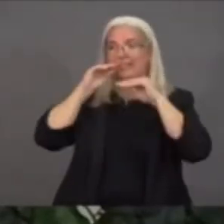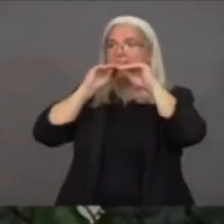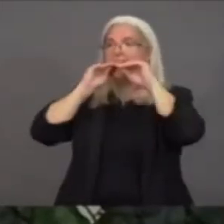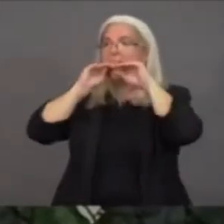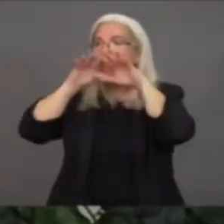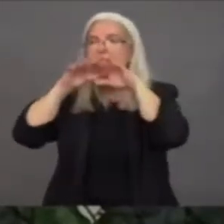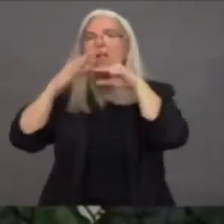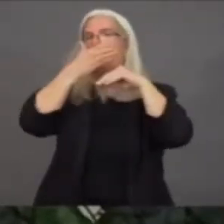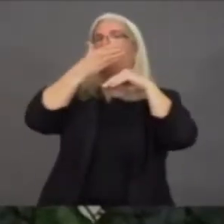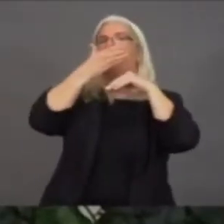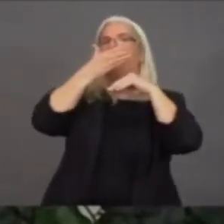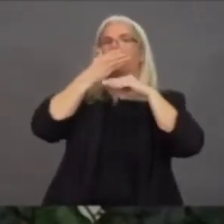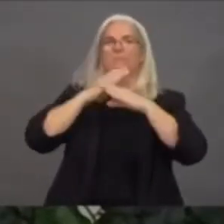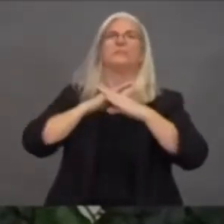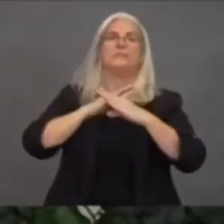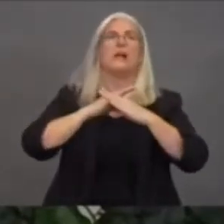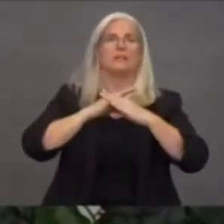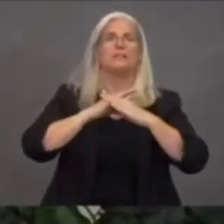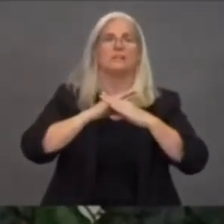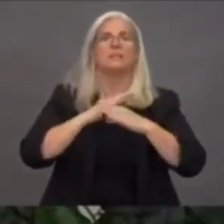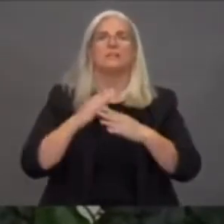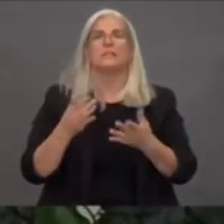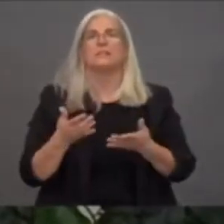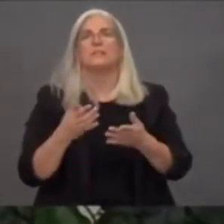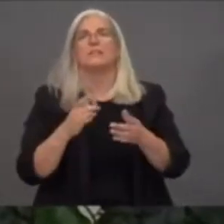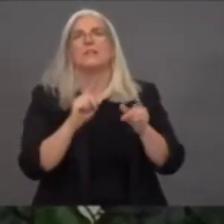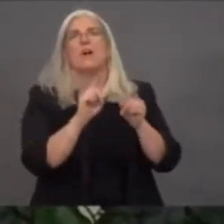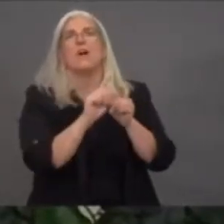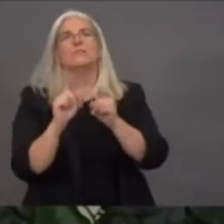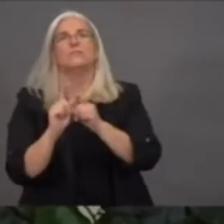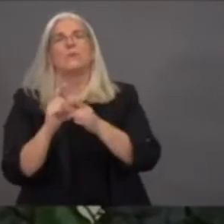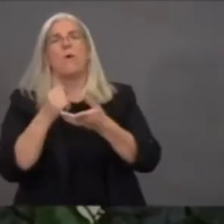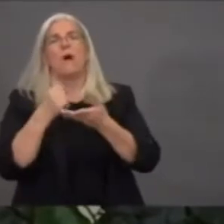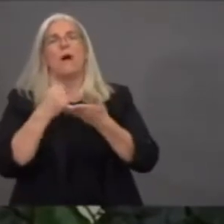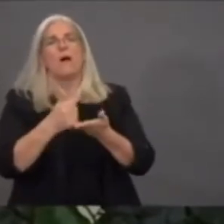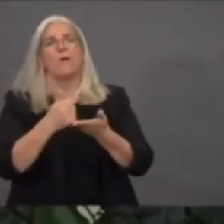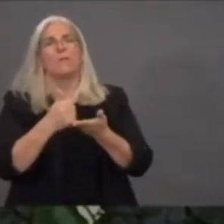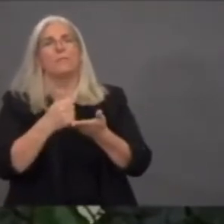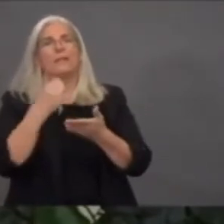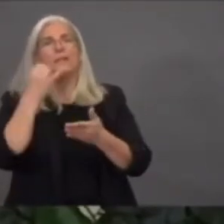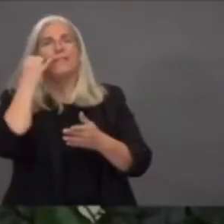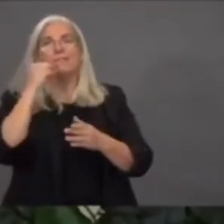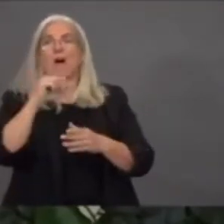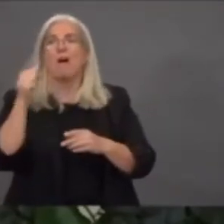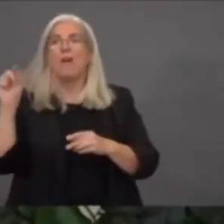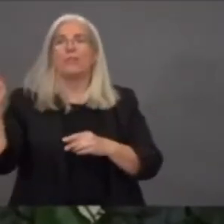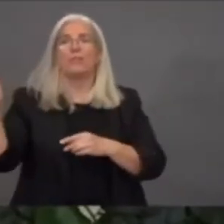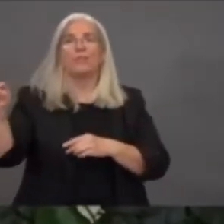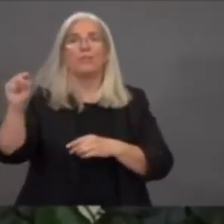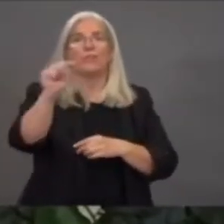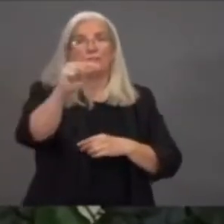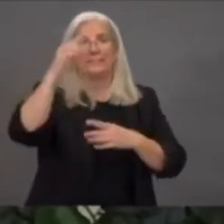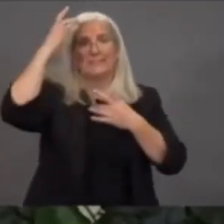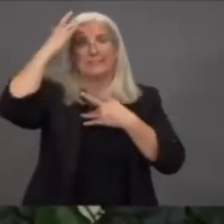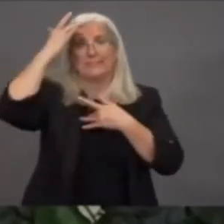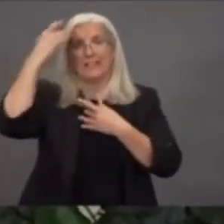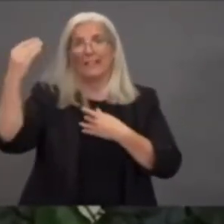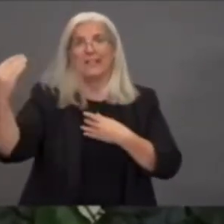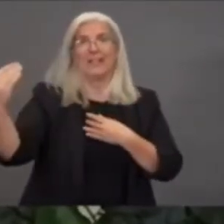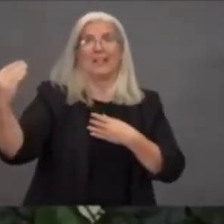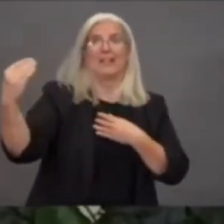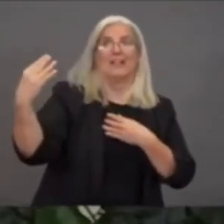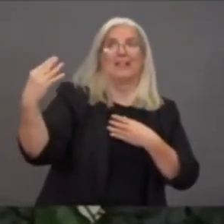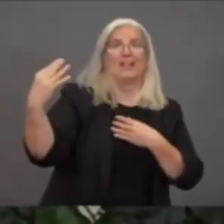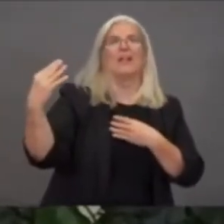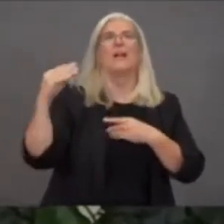also helps to a certain extent if there's virus in the air from others, from you getting as